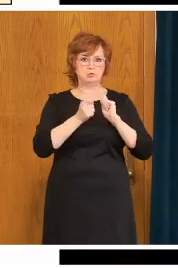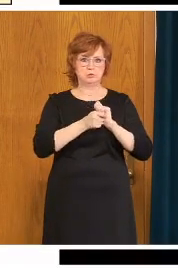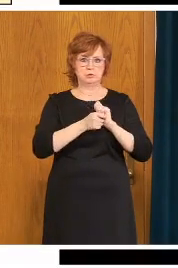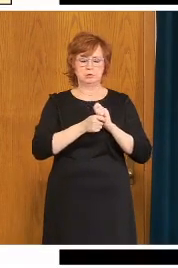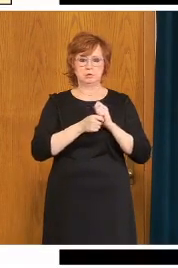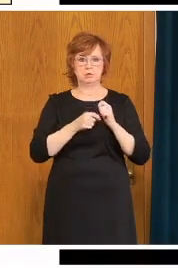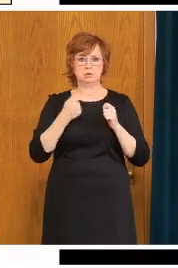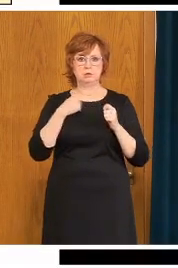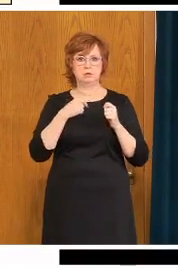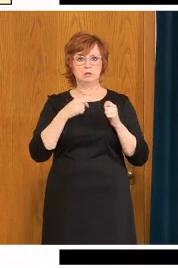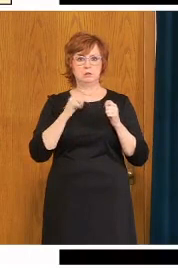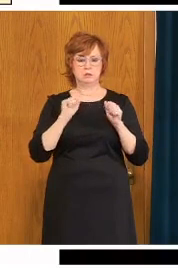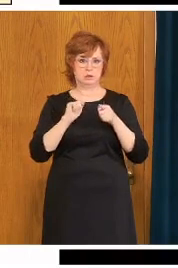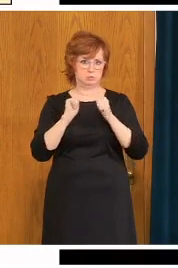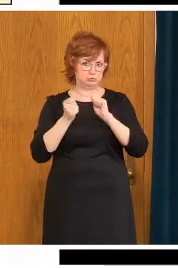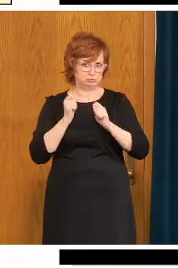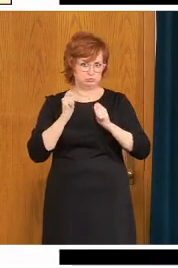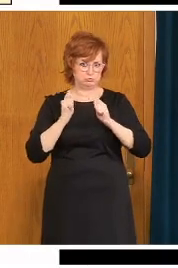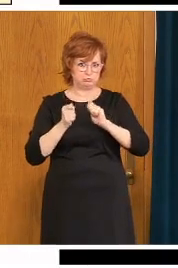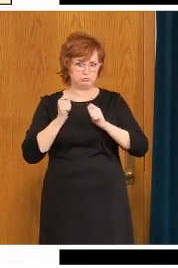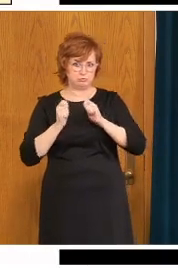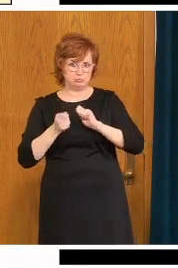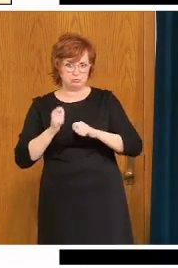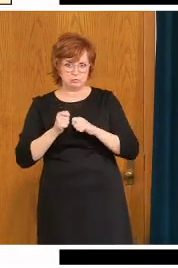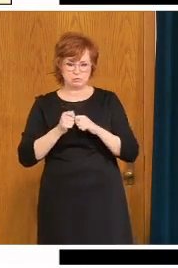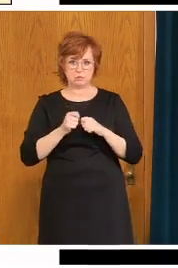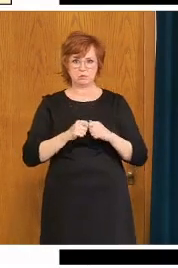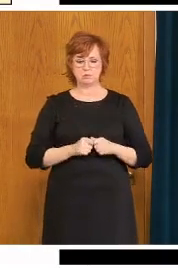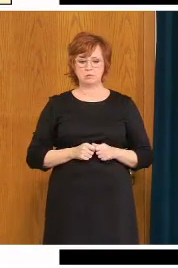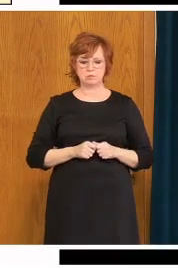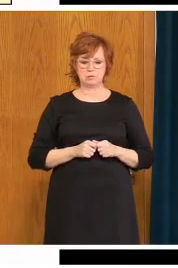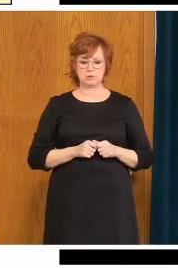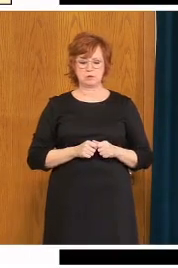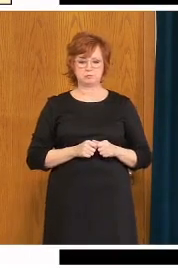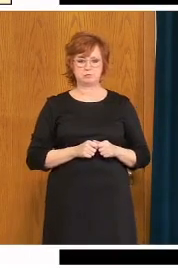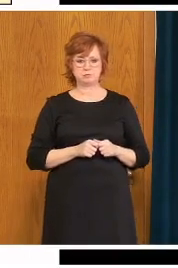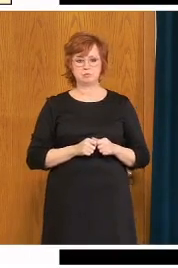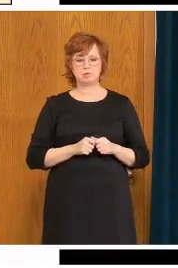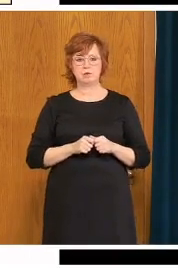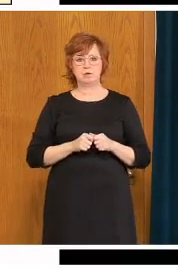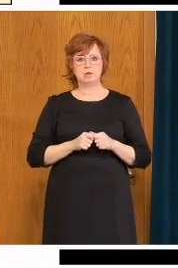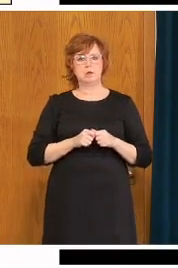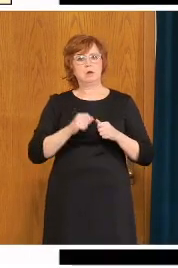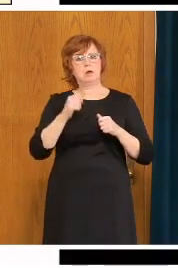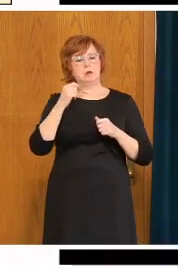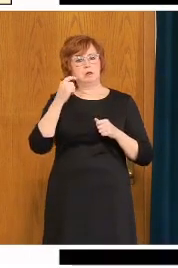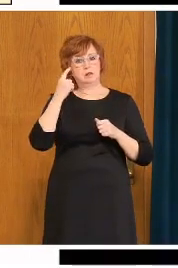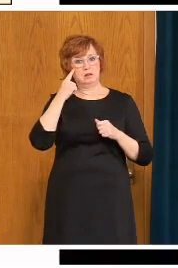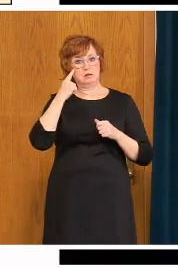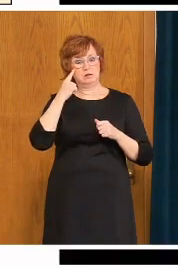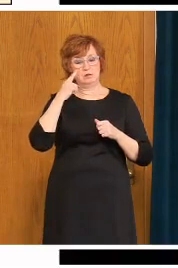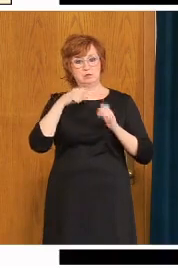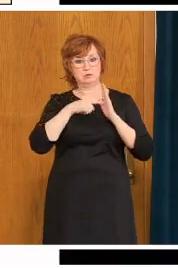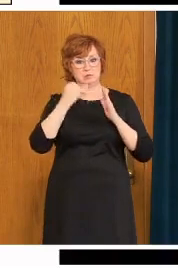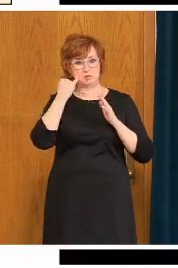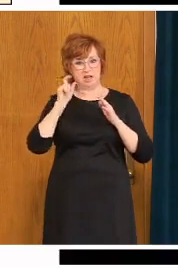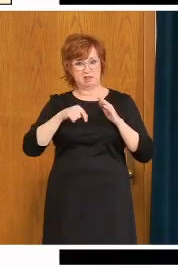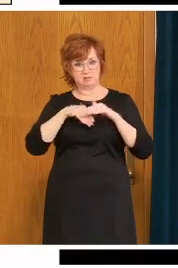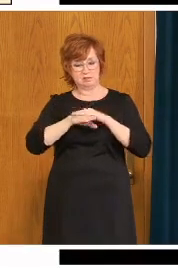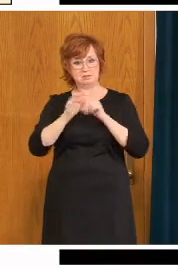in our workplaces and how we can further enhance them, which can include using our best mask. If you're working within 2 meters,